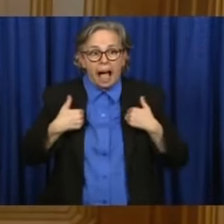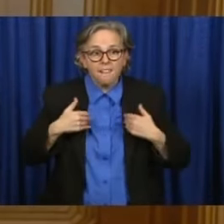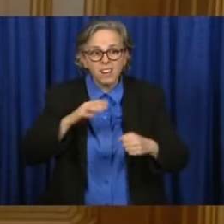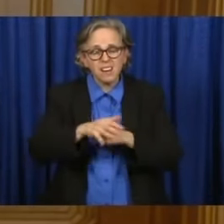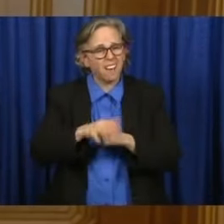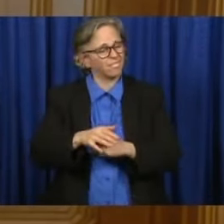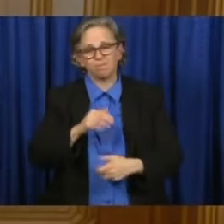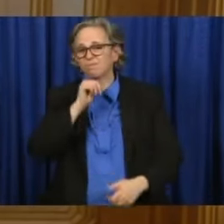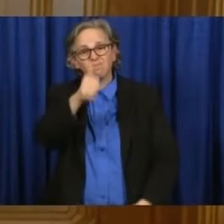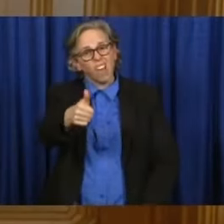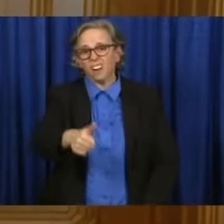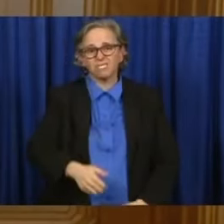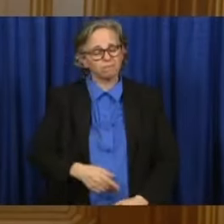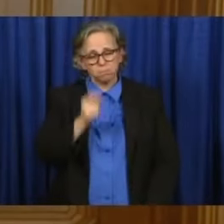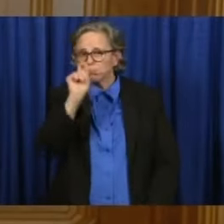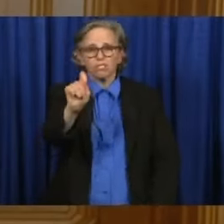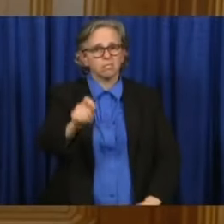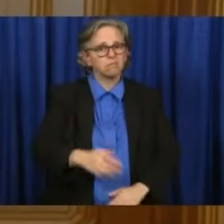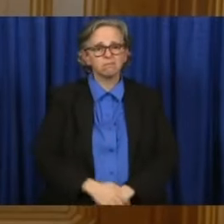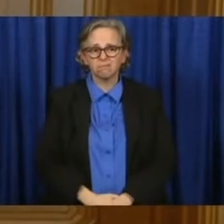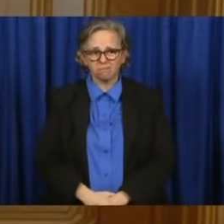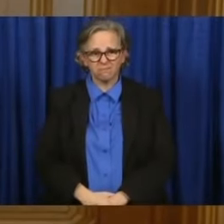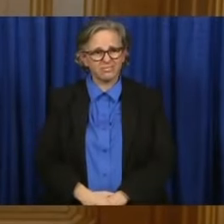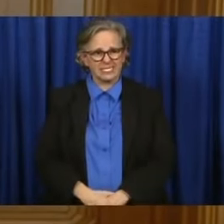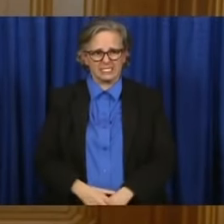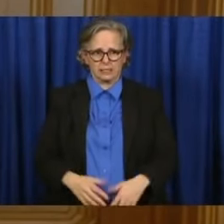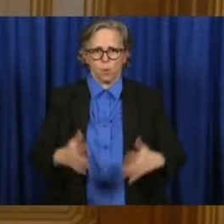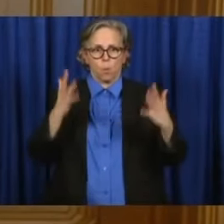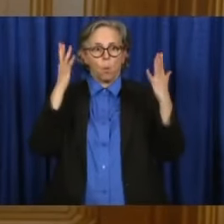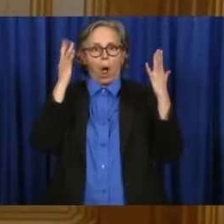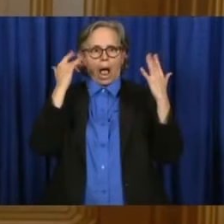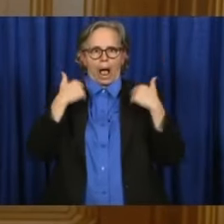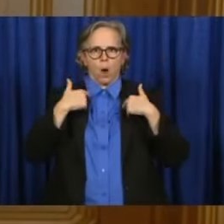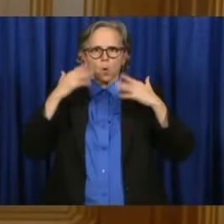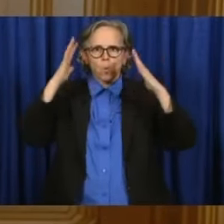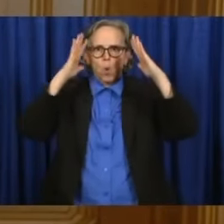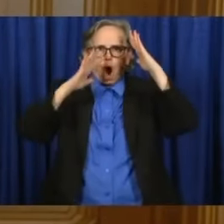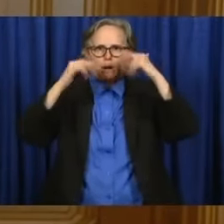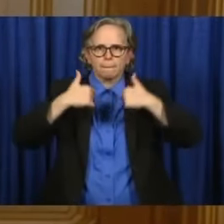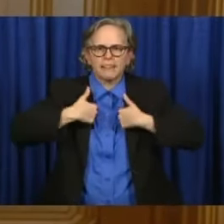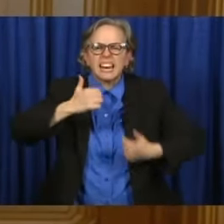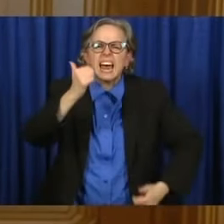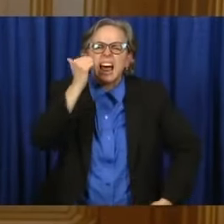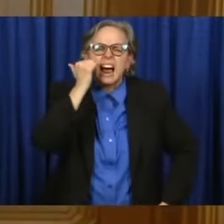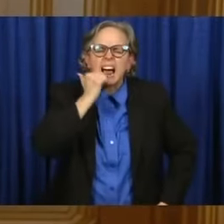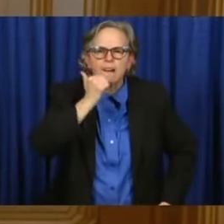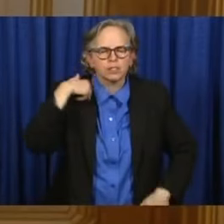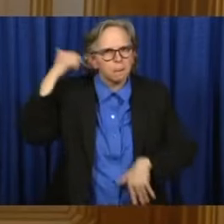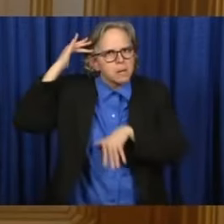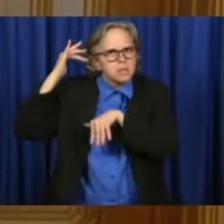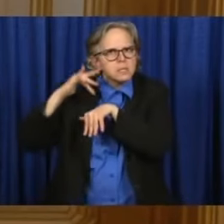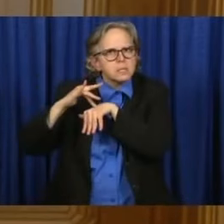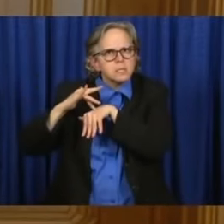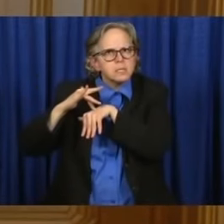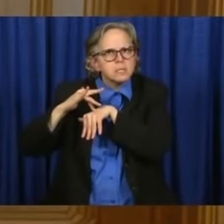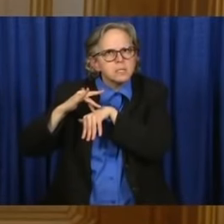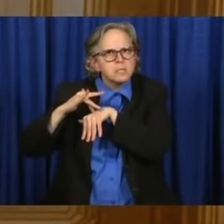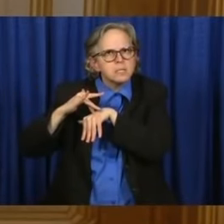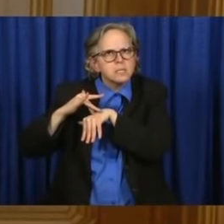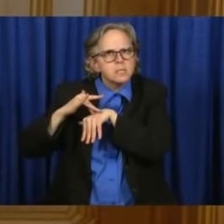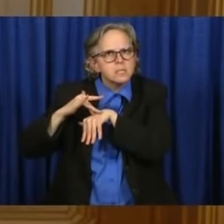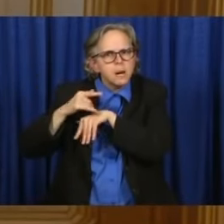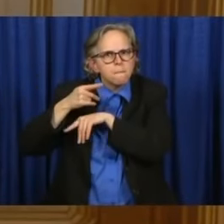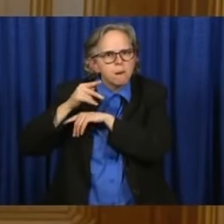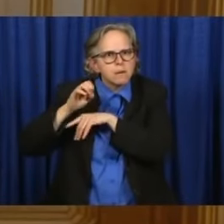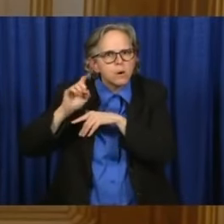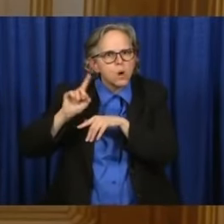something, if you want to talk about what worries me every day, that's something that worries me. But we have people working on it. We brought